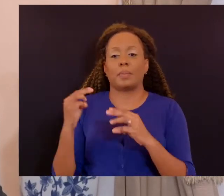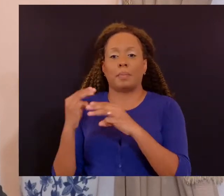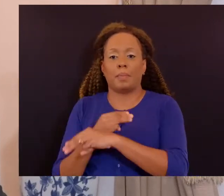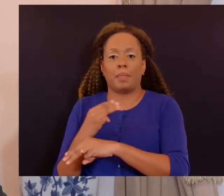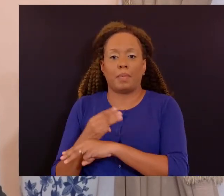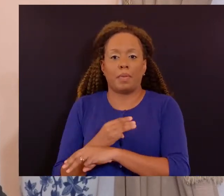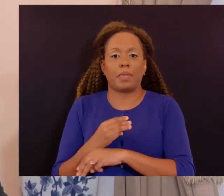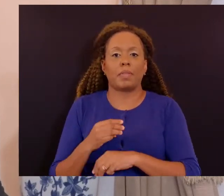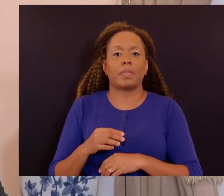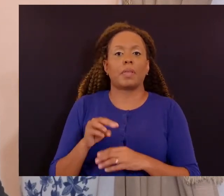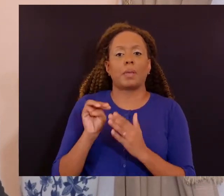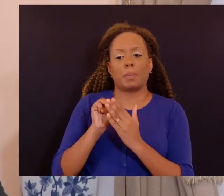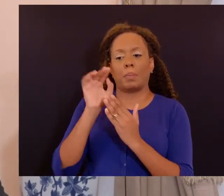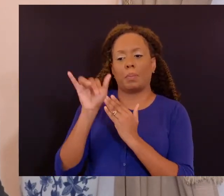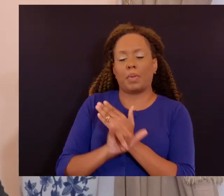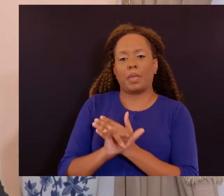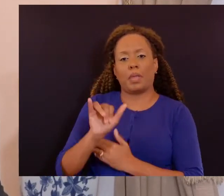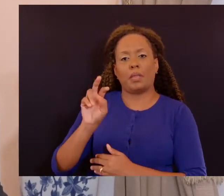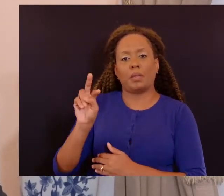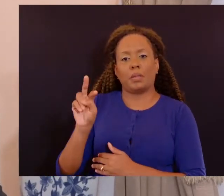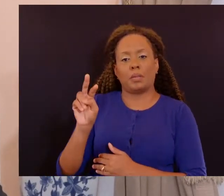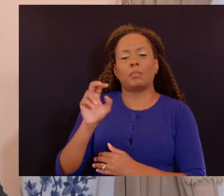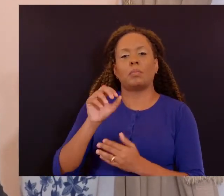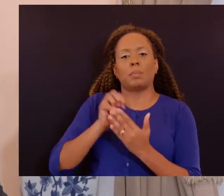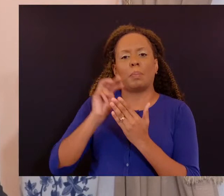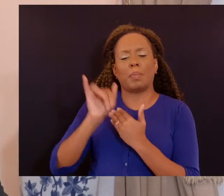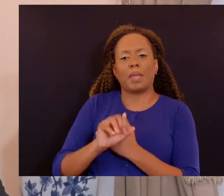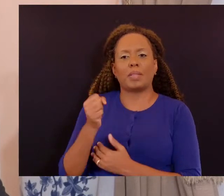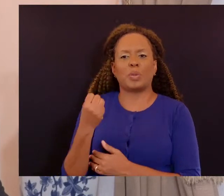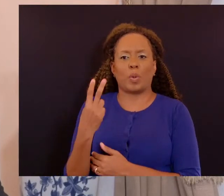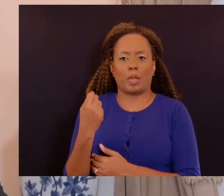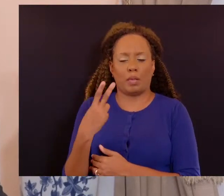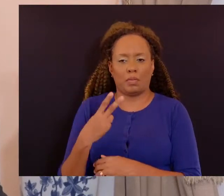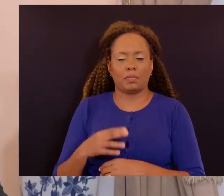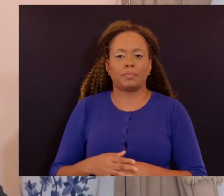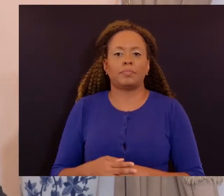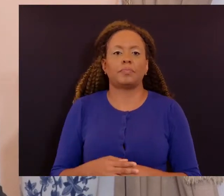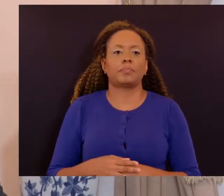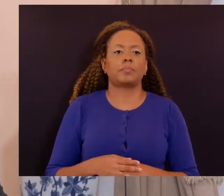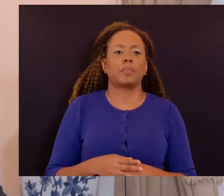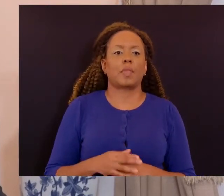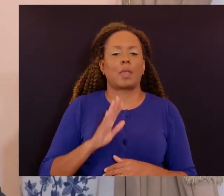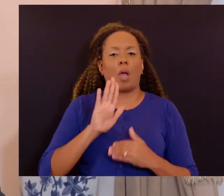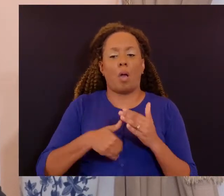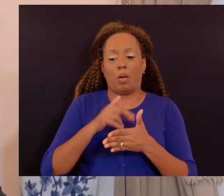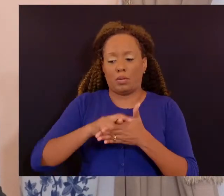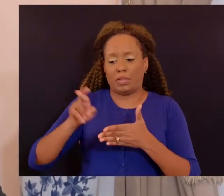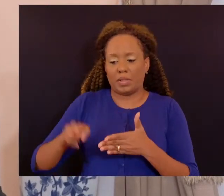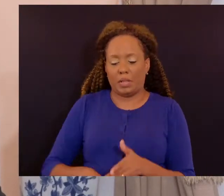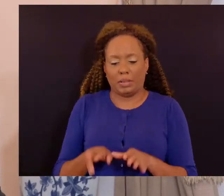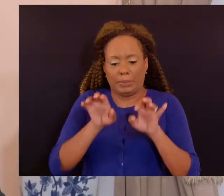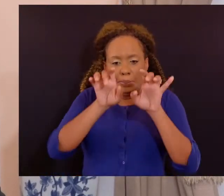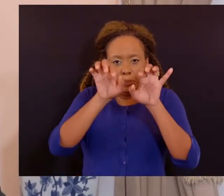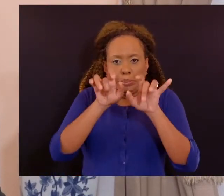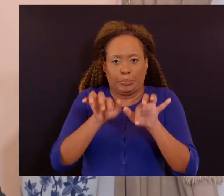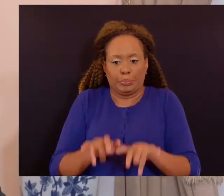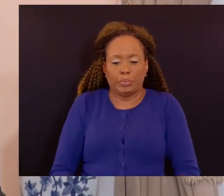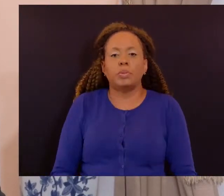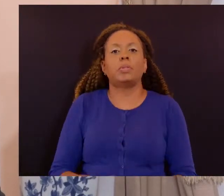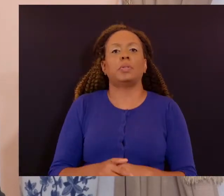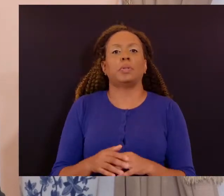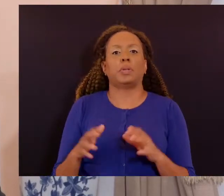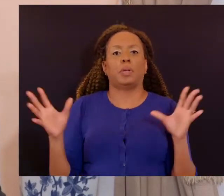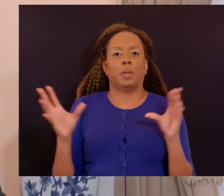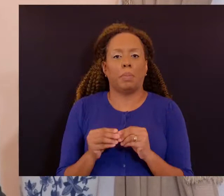Wednesday, the 12th of May of this year. The results had to be entered and preliminary meetings held with stakeholders in Class 4 and